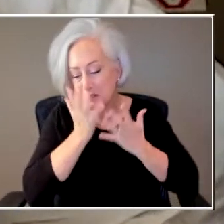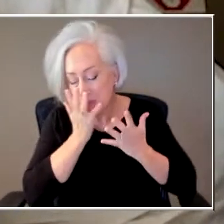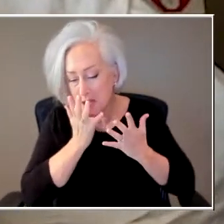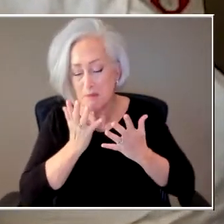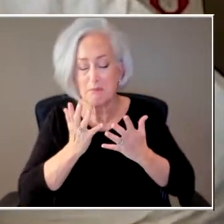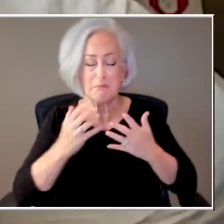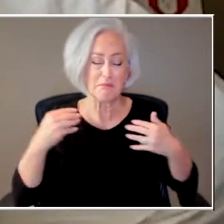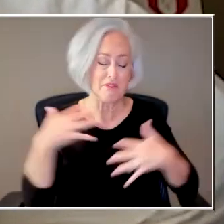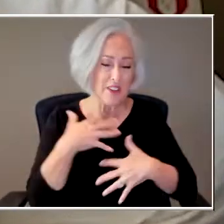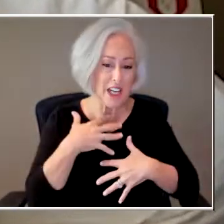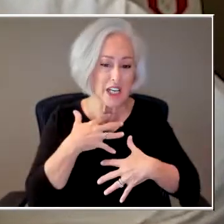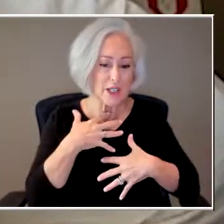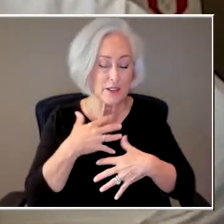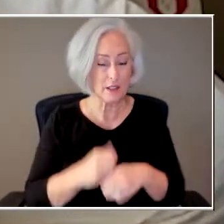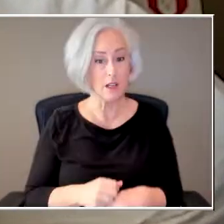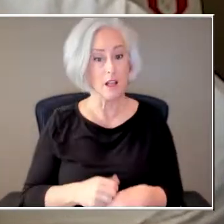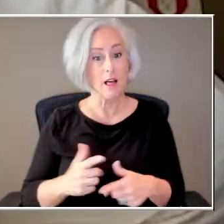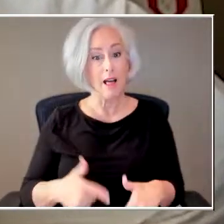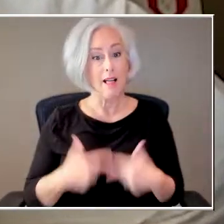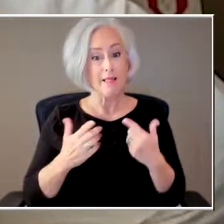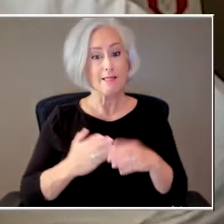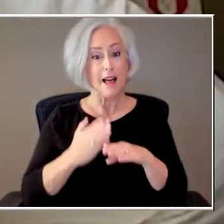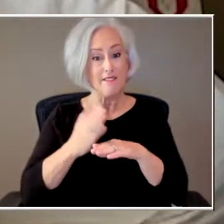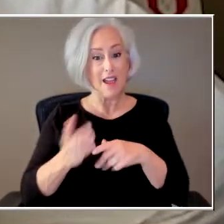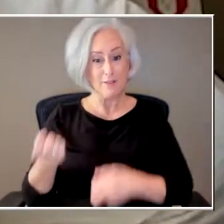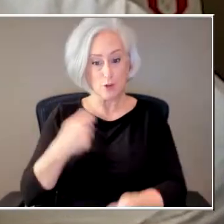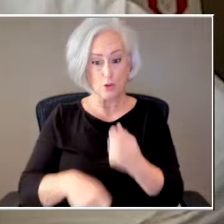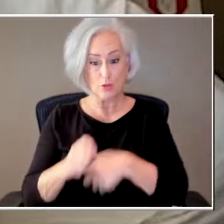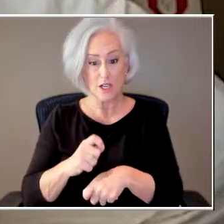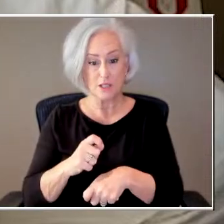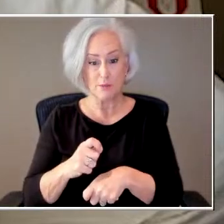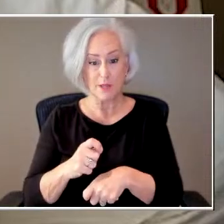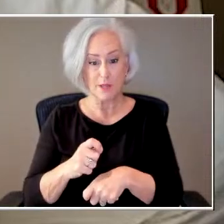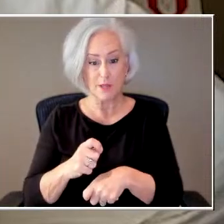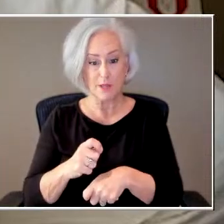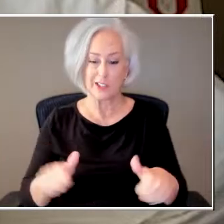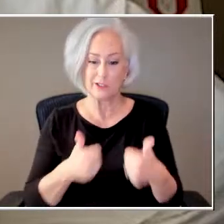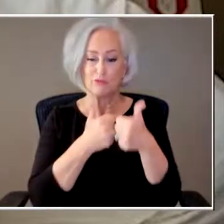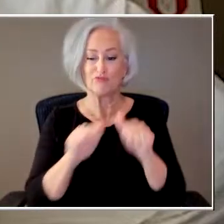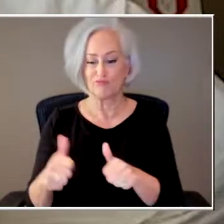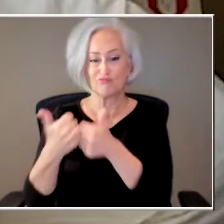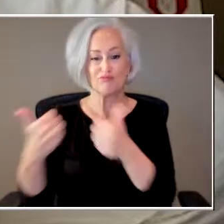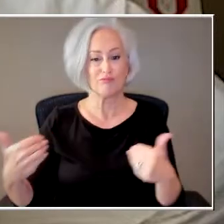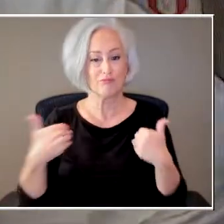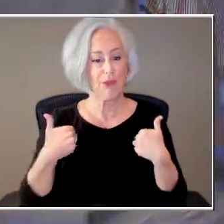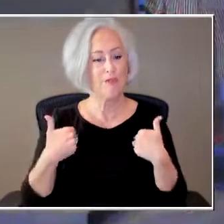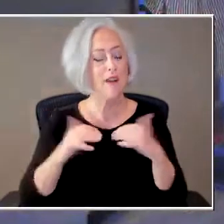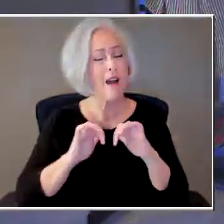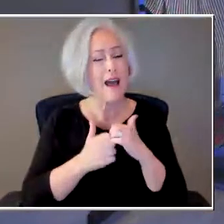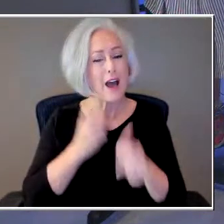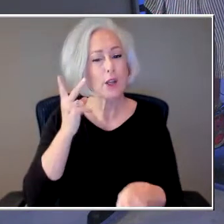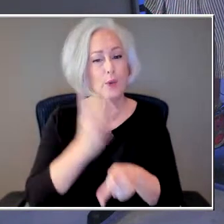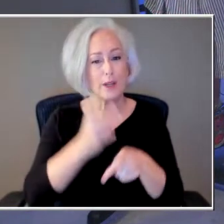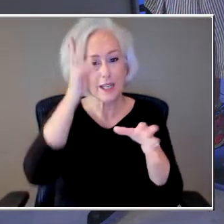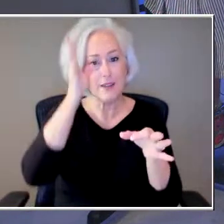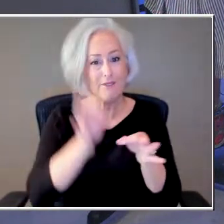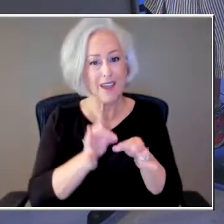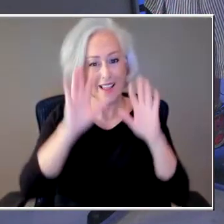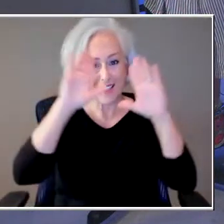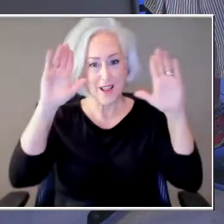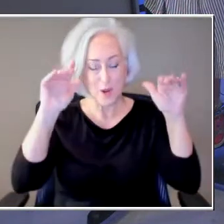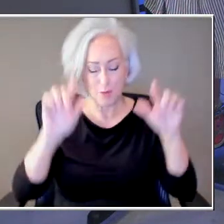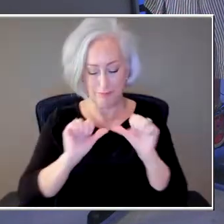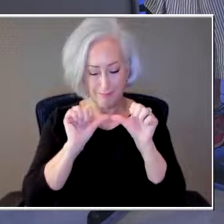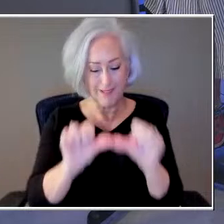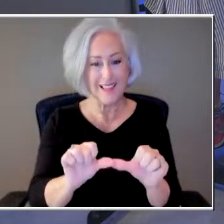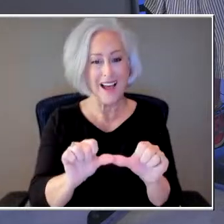after transplant has its own hurdles. So how do you keep the faith and hope alive? Well, we are asking Amy herself, who